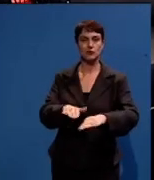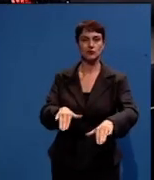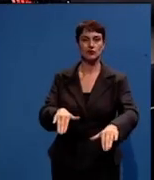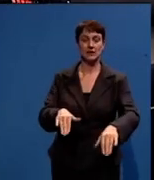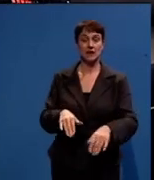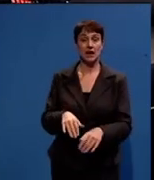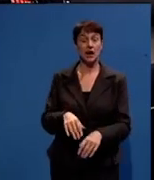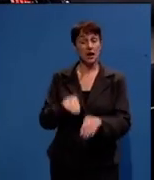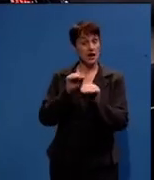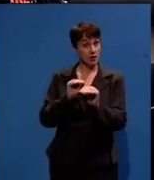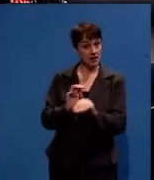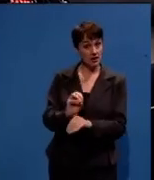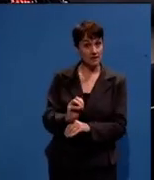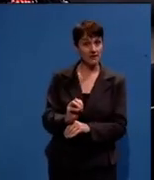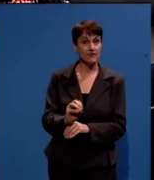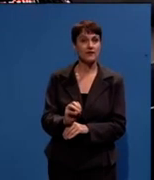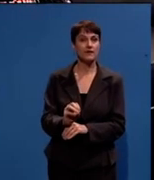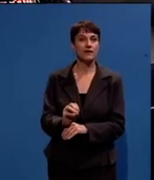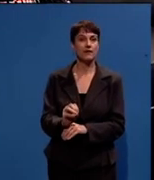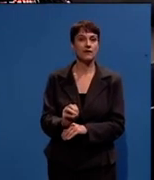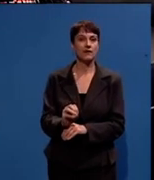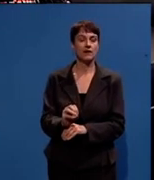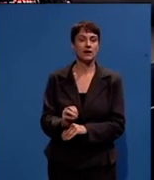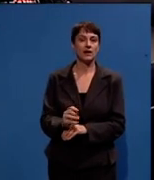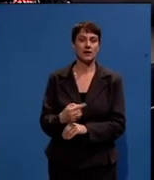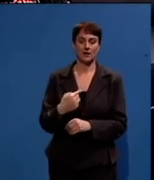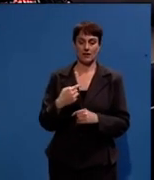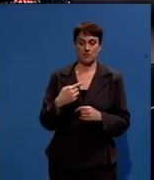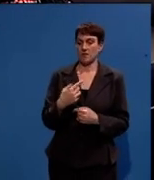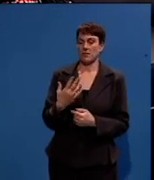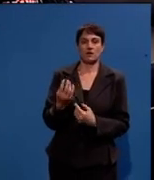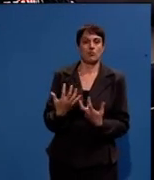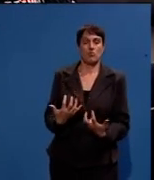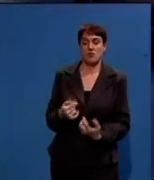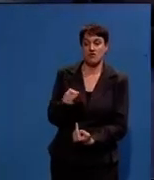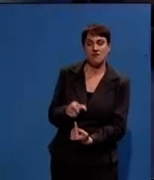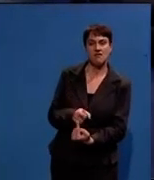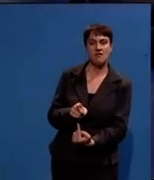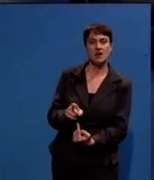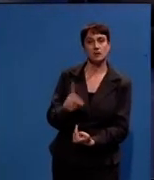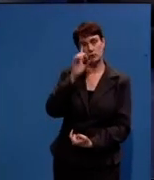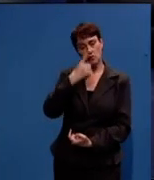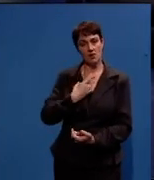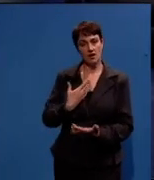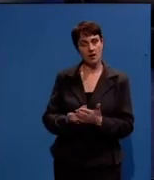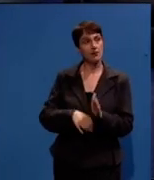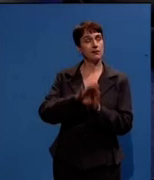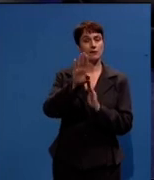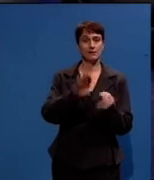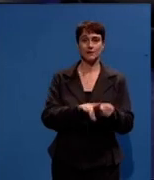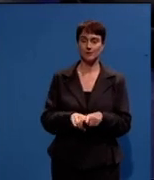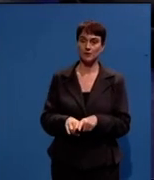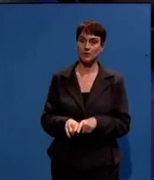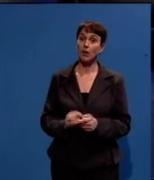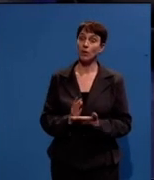that a daughter of a peasant can become a doctor, And I looked at that and say, you